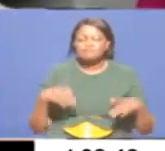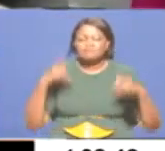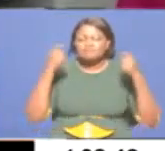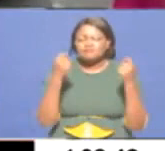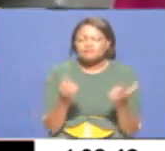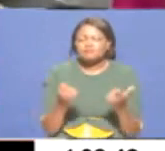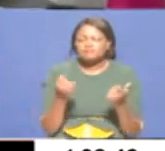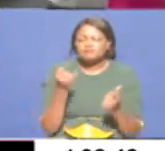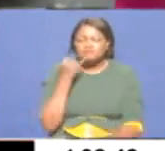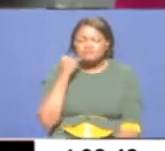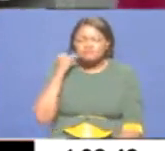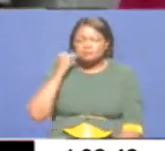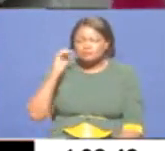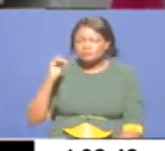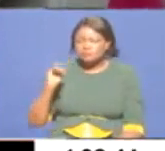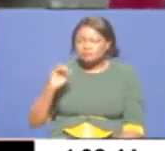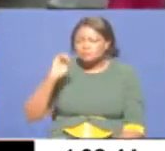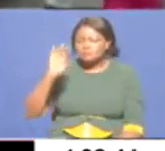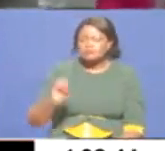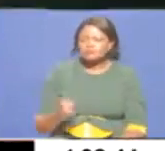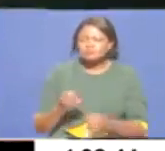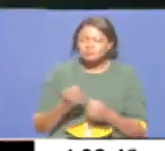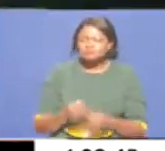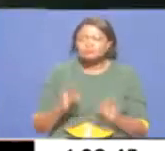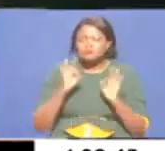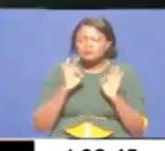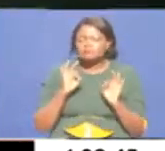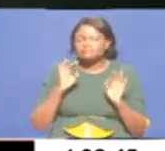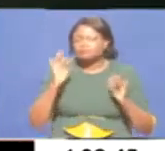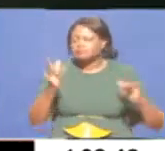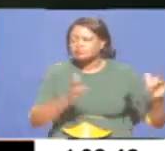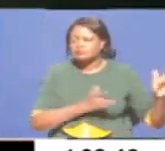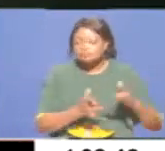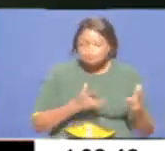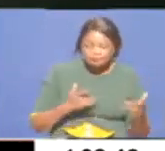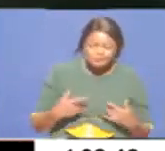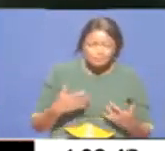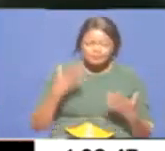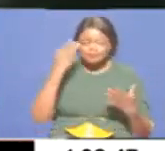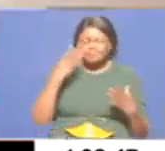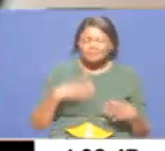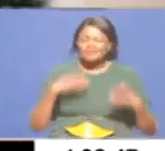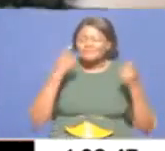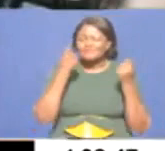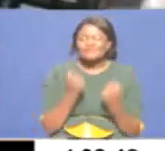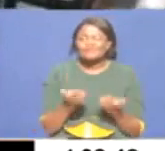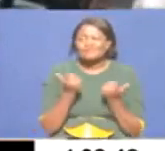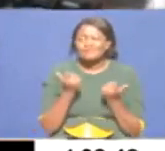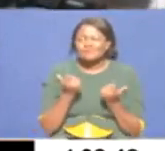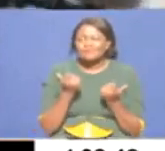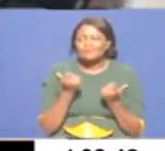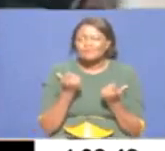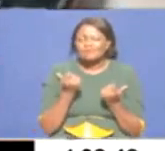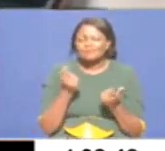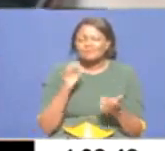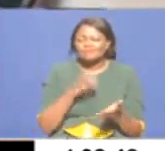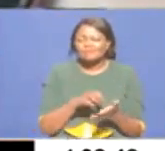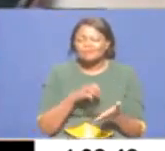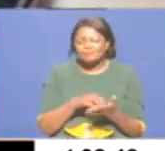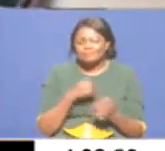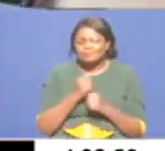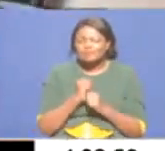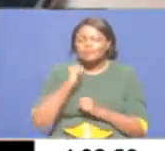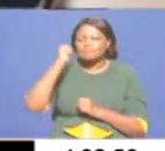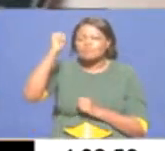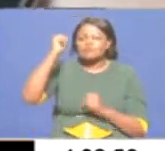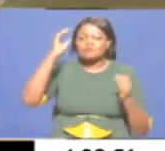Nakuru County, IEBC officials are raising concerns of low voter registration turnout. This situation has led political